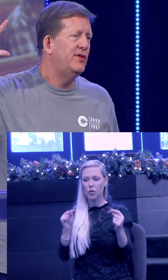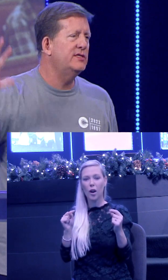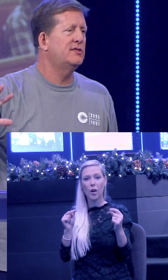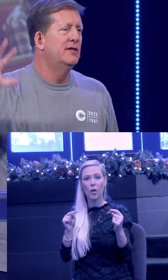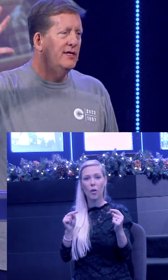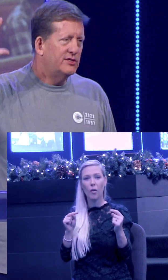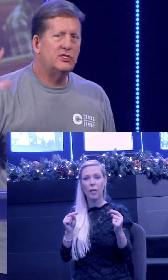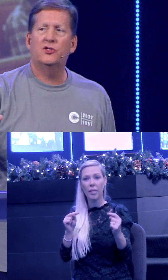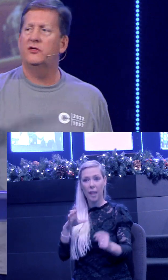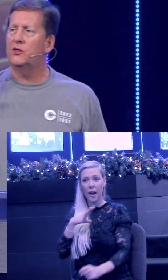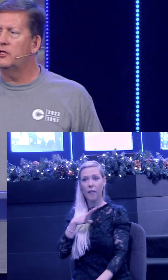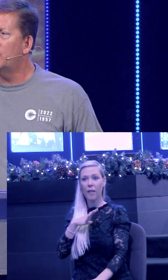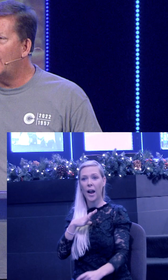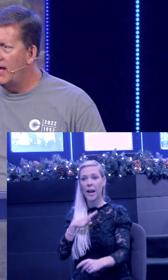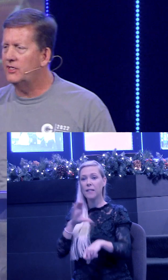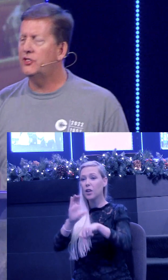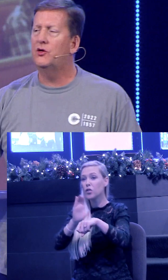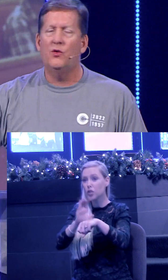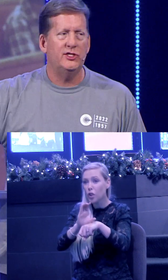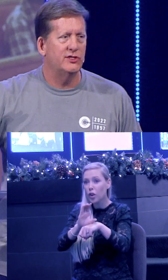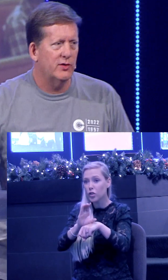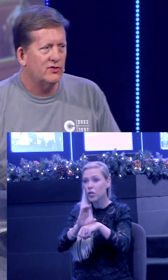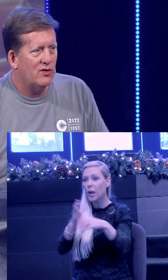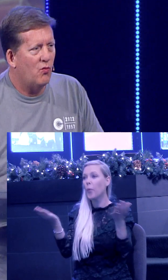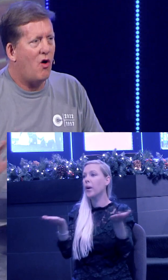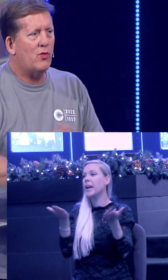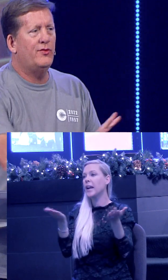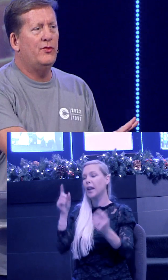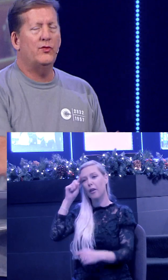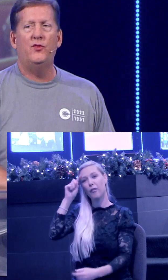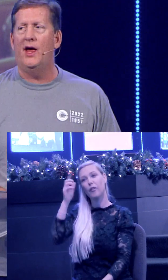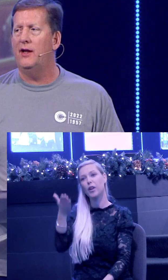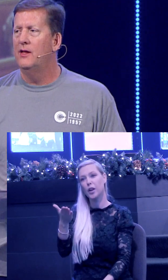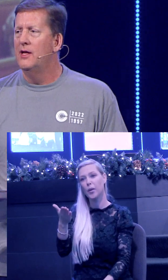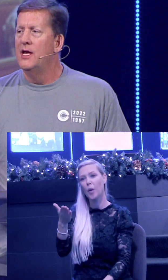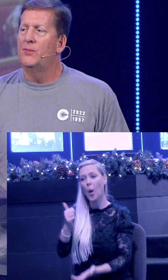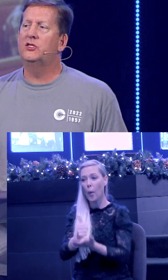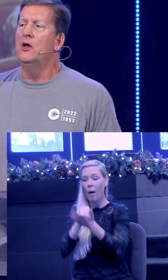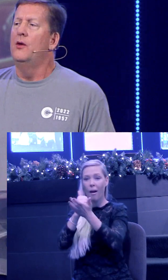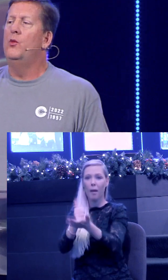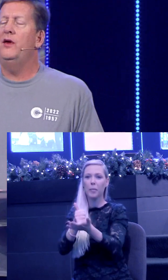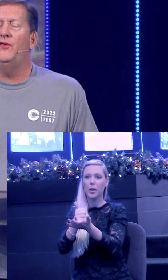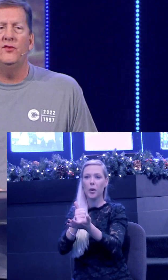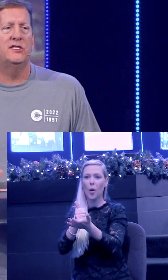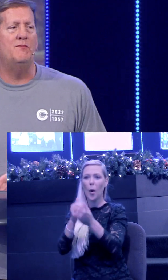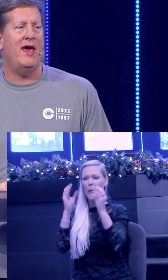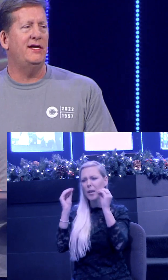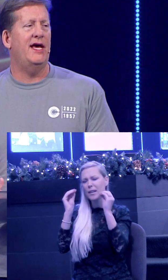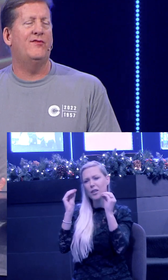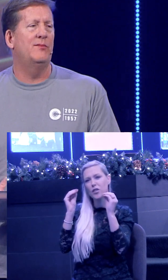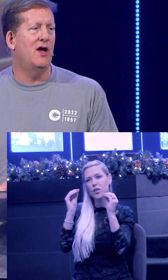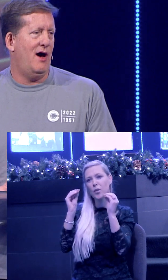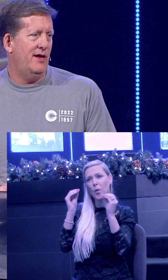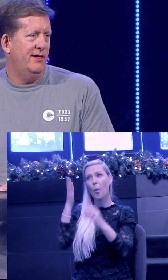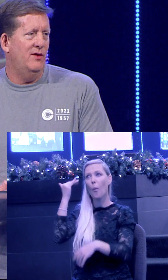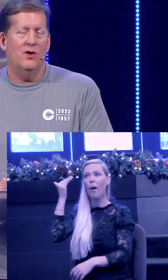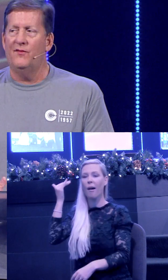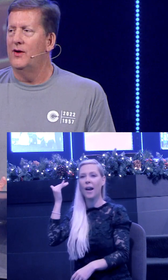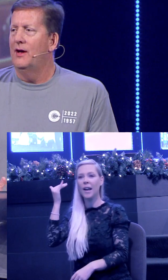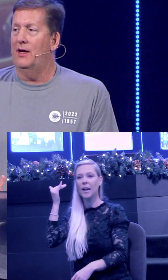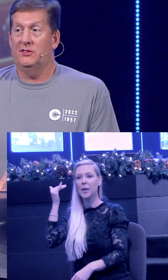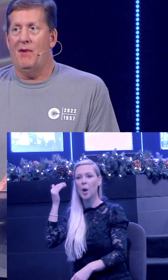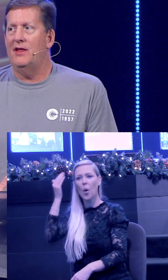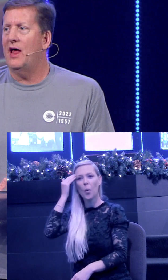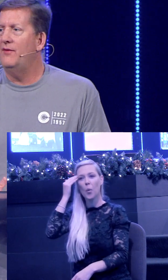to know that this is a church that we're gonna try to answer your questions. We're gonna try to walk with you through that because we feel this mandate from God, and